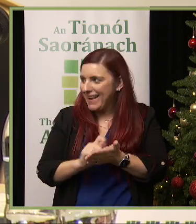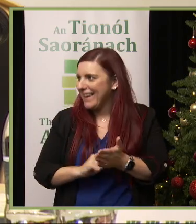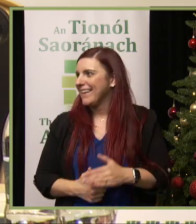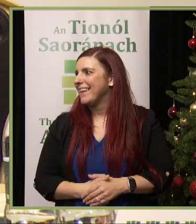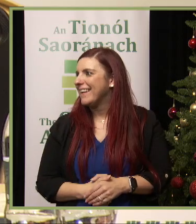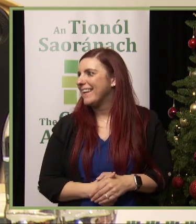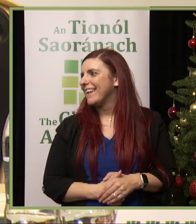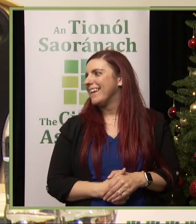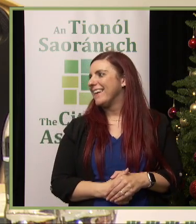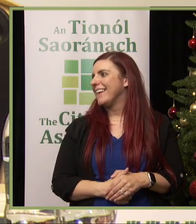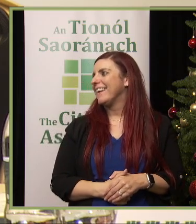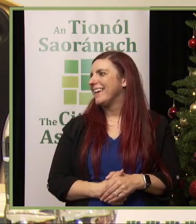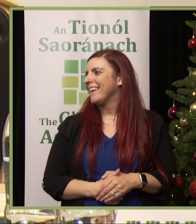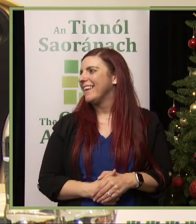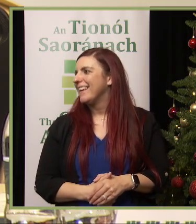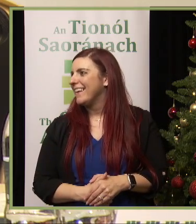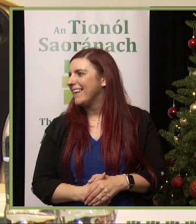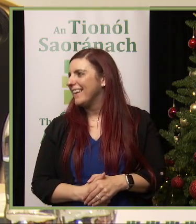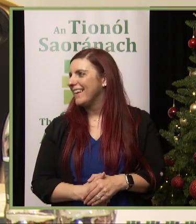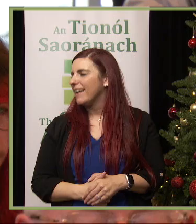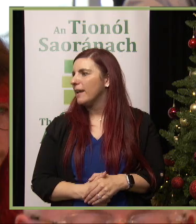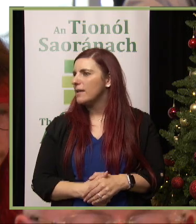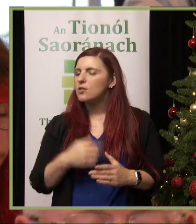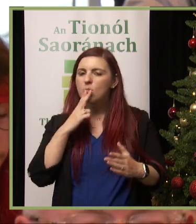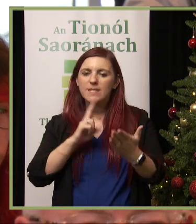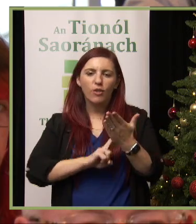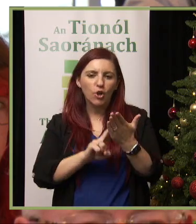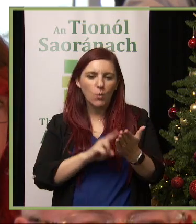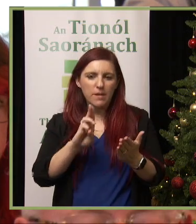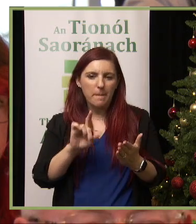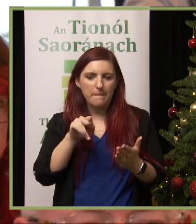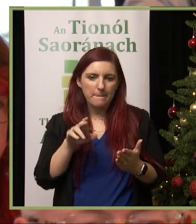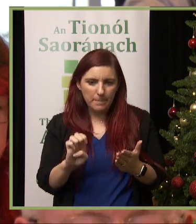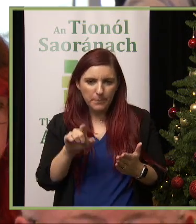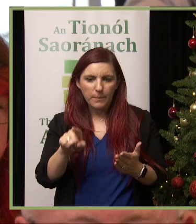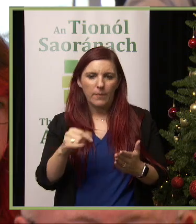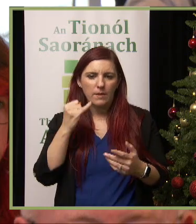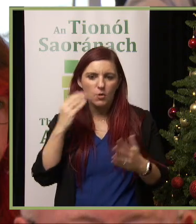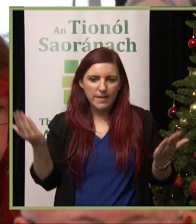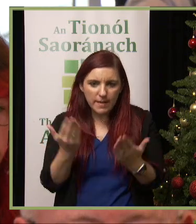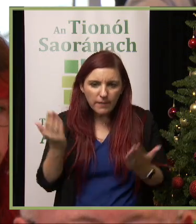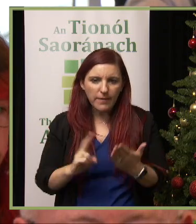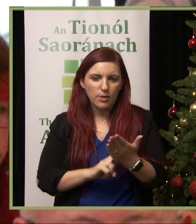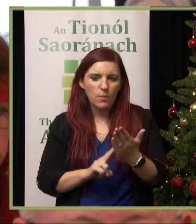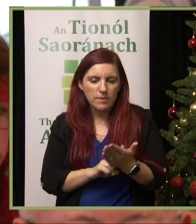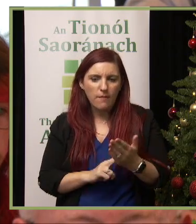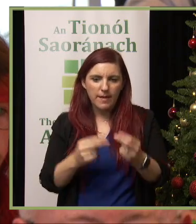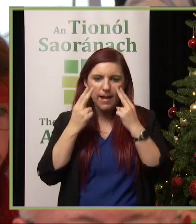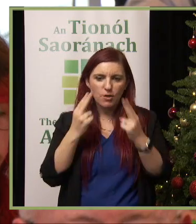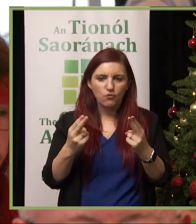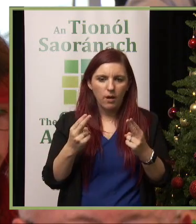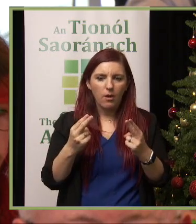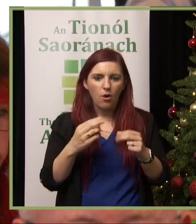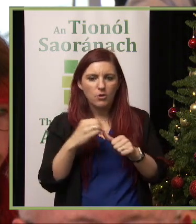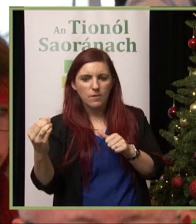Sorry. To reduce the use of pesticides, the state should incentivise the use of natural, cost-friendly alternatives while